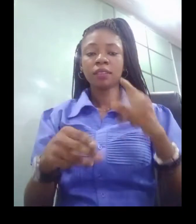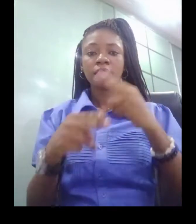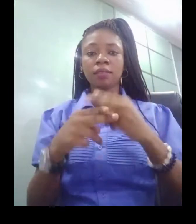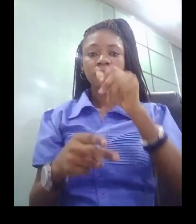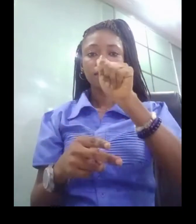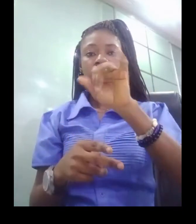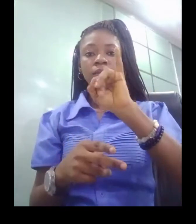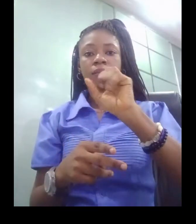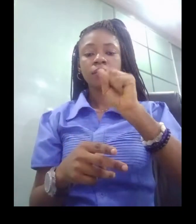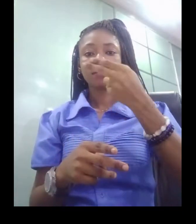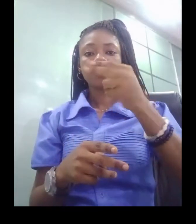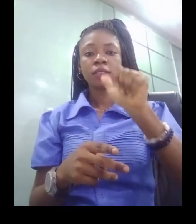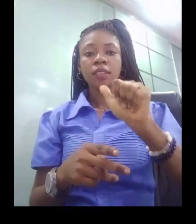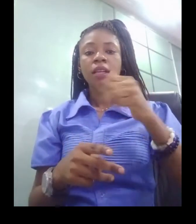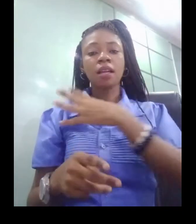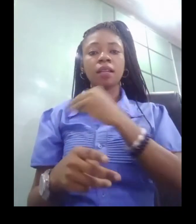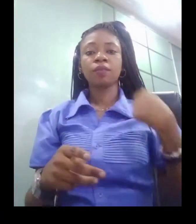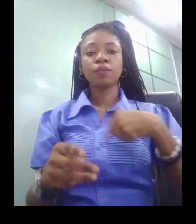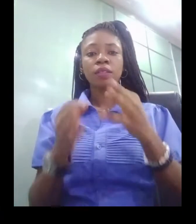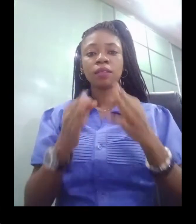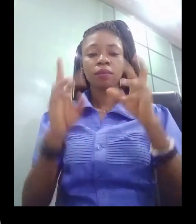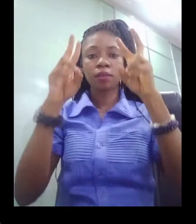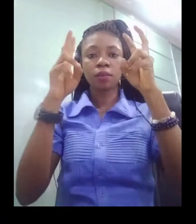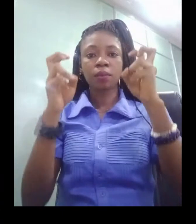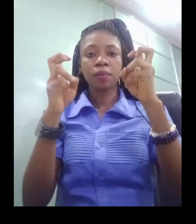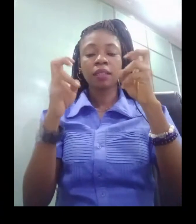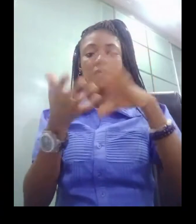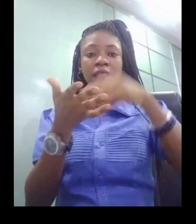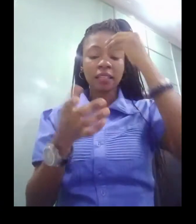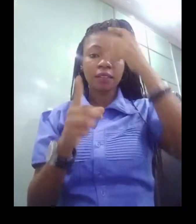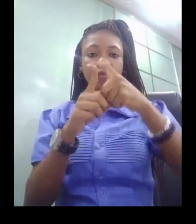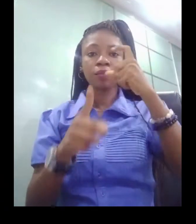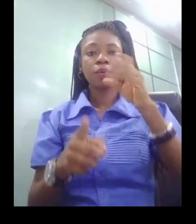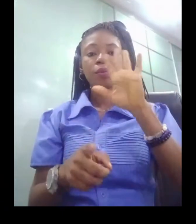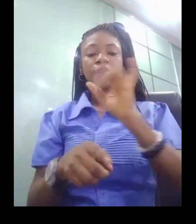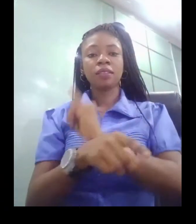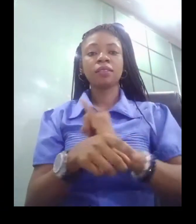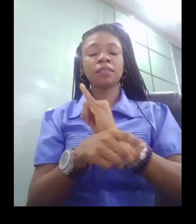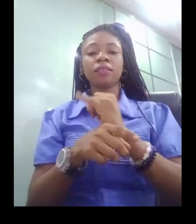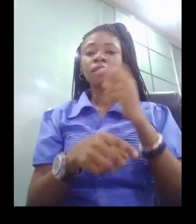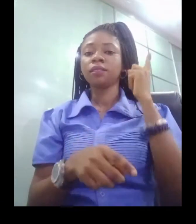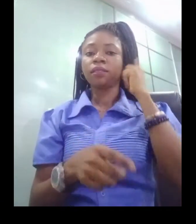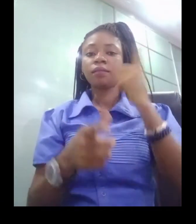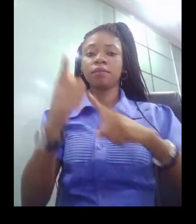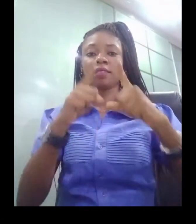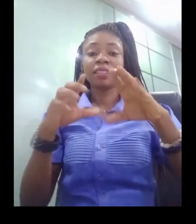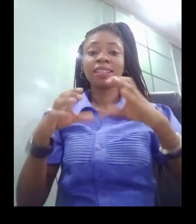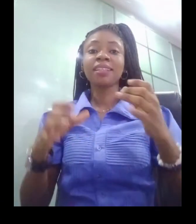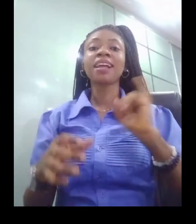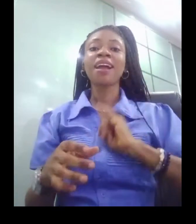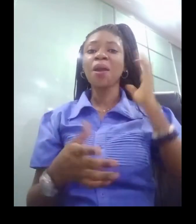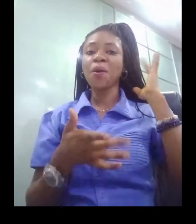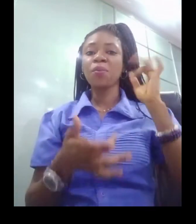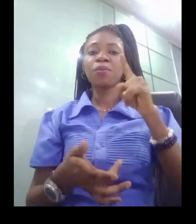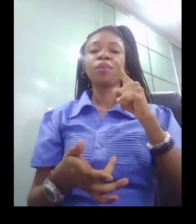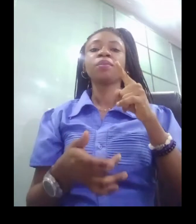been dealing with the topic, learn from your Indigenous deaf signers. I hope you have been learning from